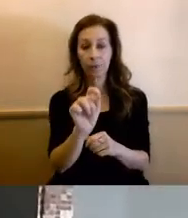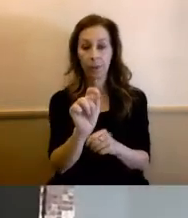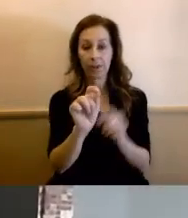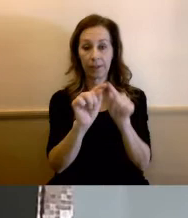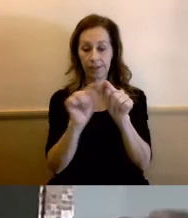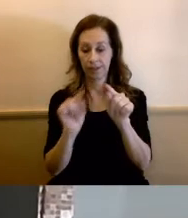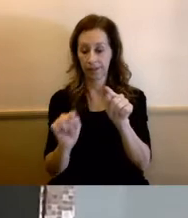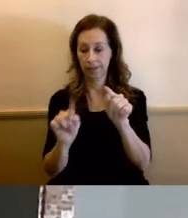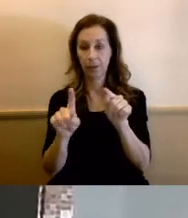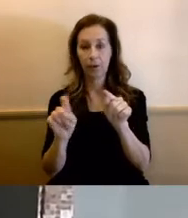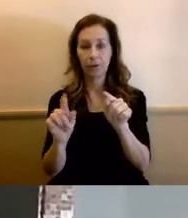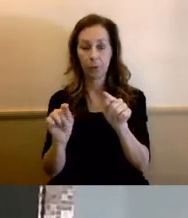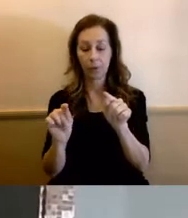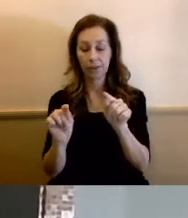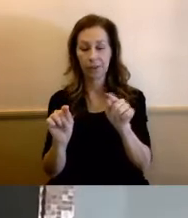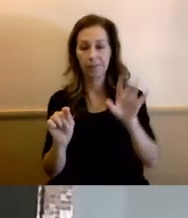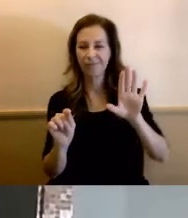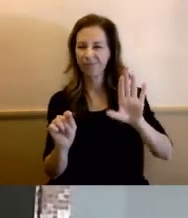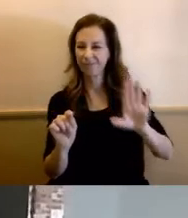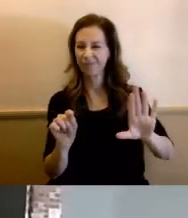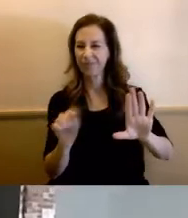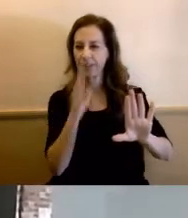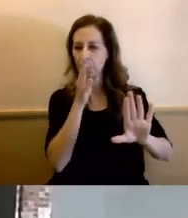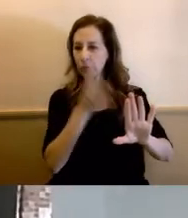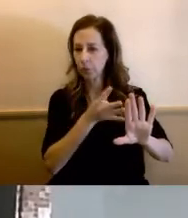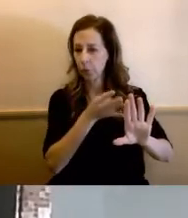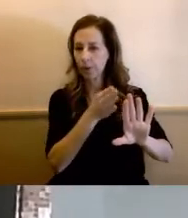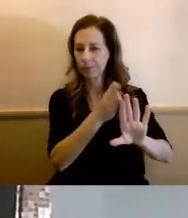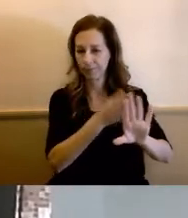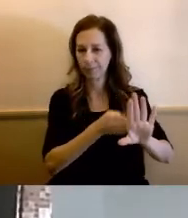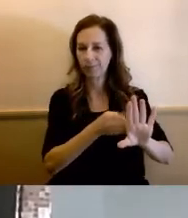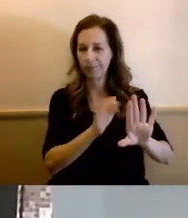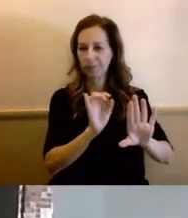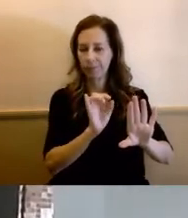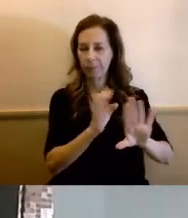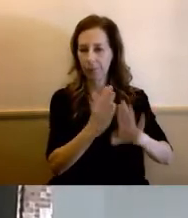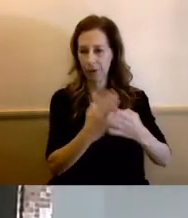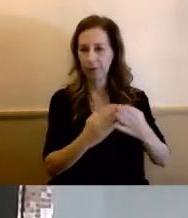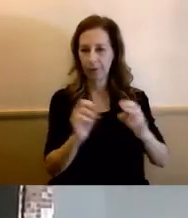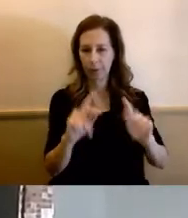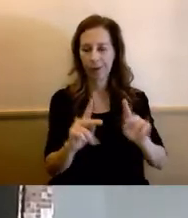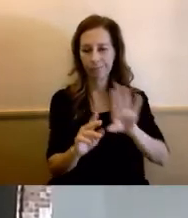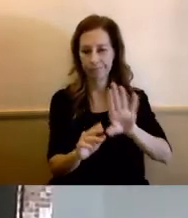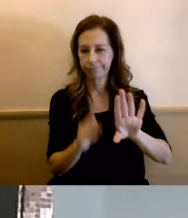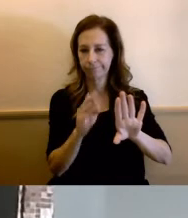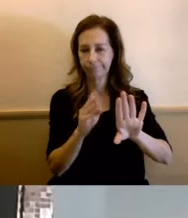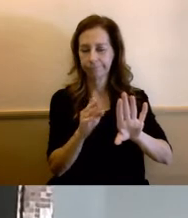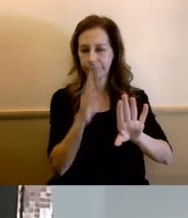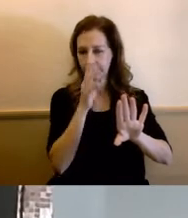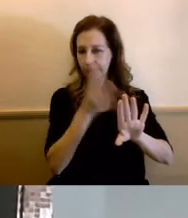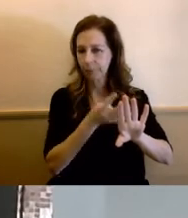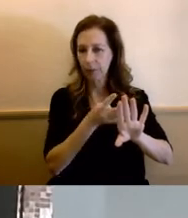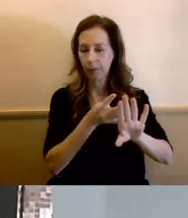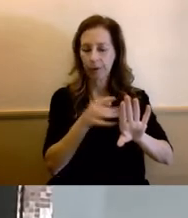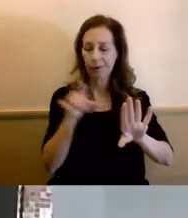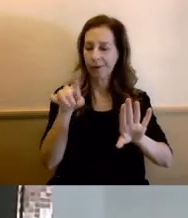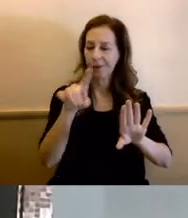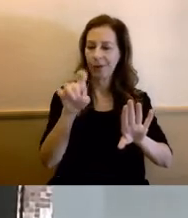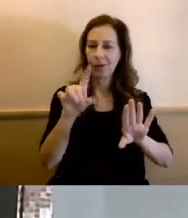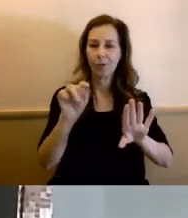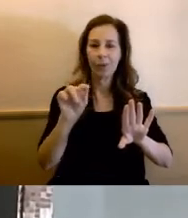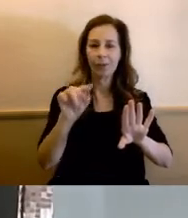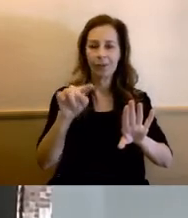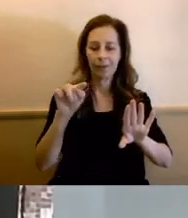this transversal is not there, so I'm going to cover it up. Okay, if this is 120, that means this is